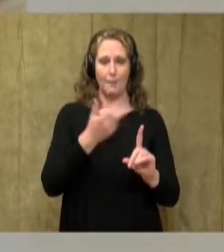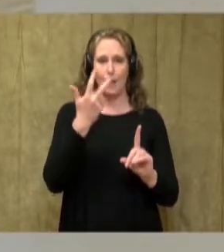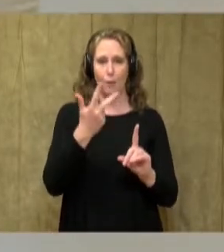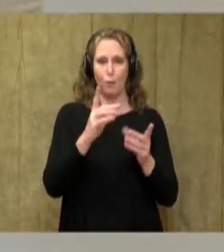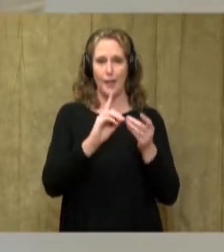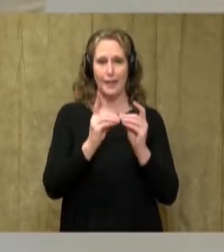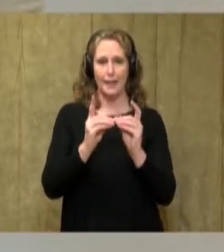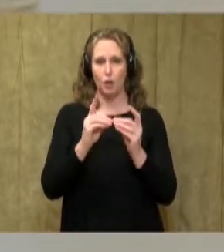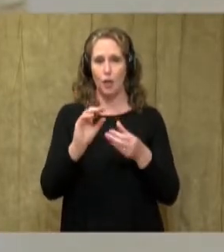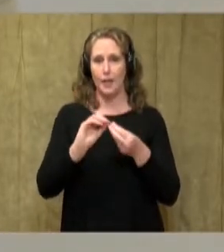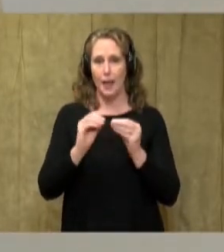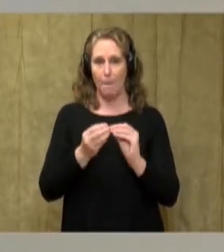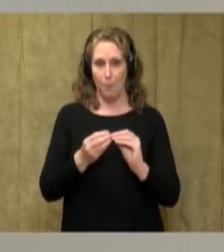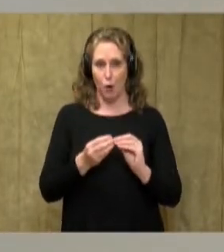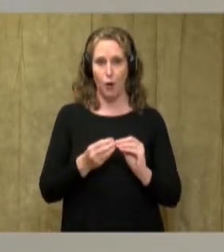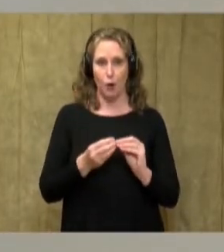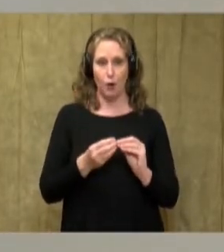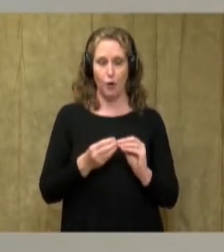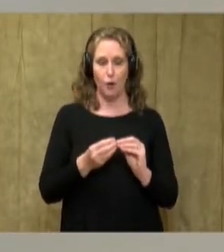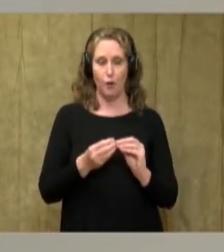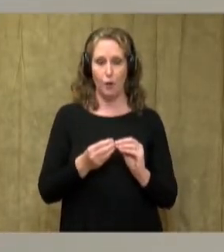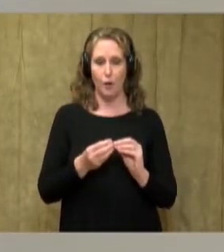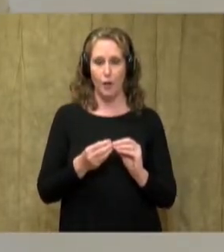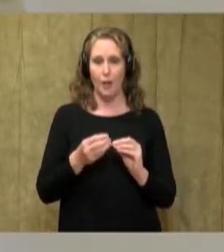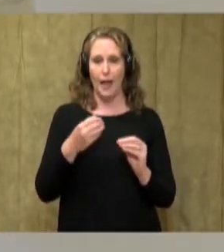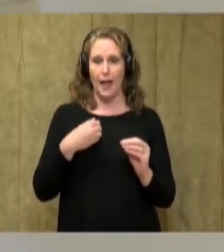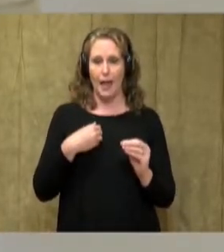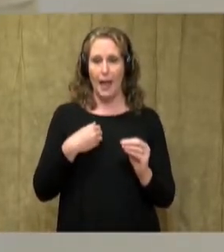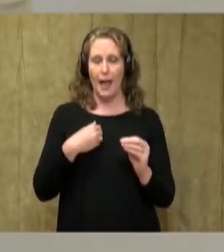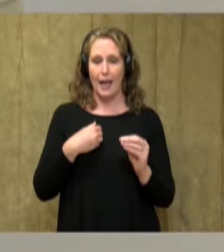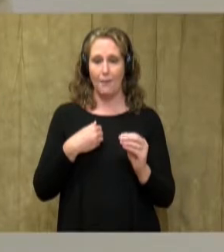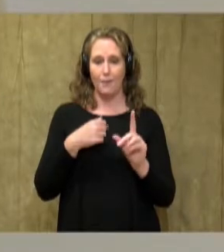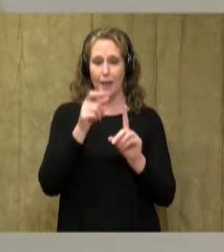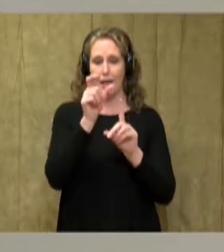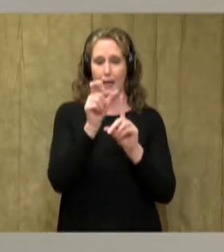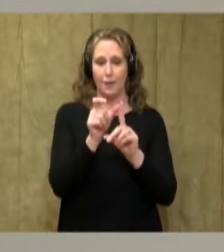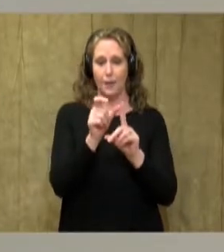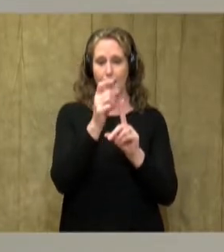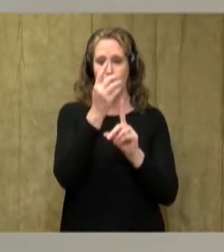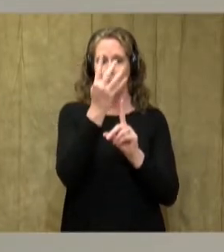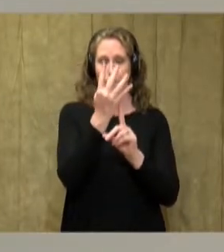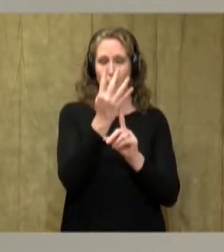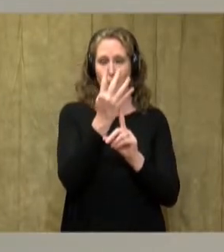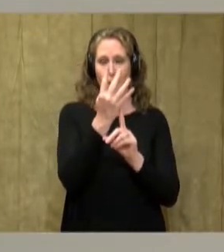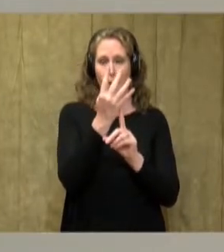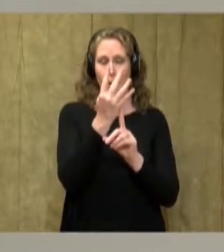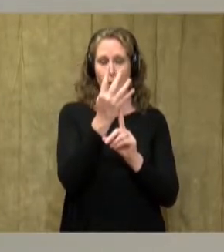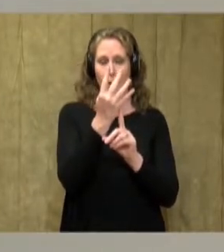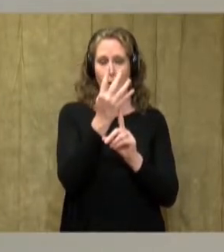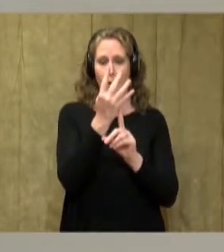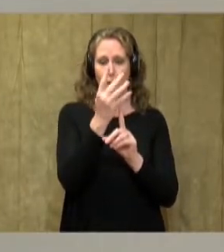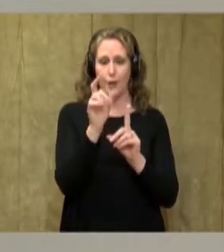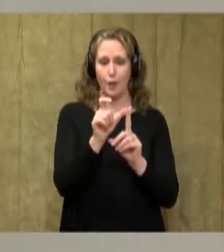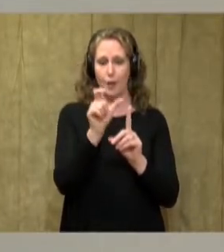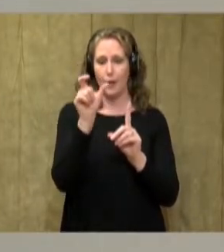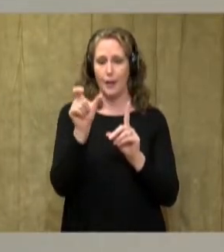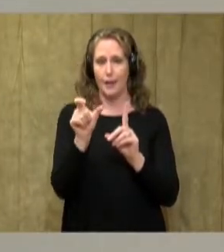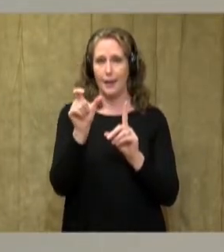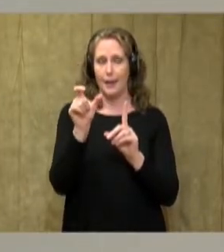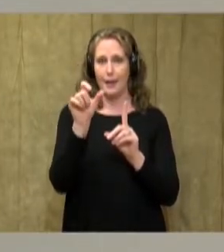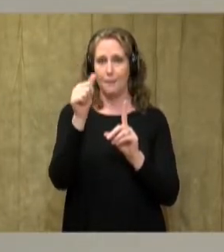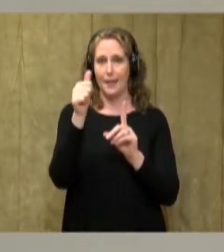number. Three-digit number. I have a 4 in my ones place. I have a